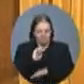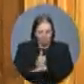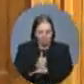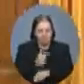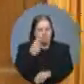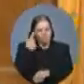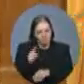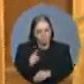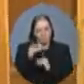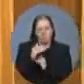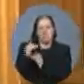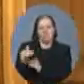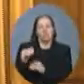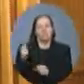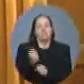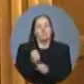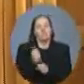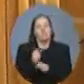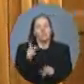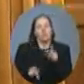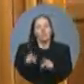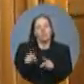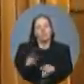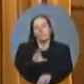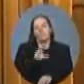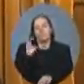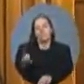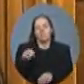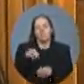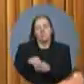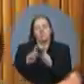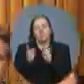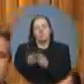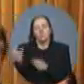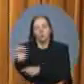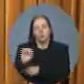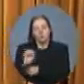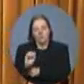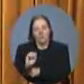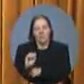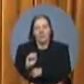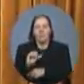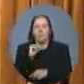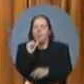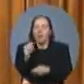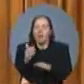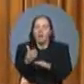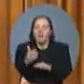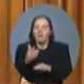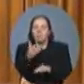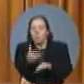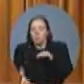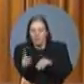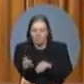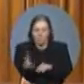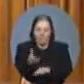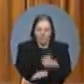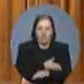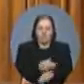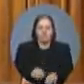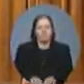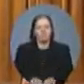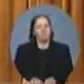too late? Honourable Parliamentary Secretary to the Minister of Industry. It's interesting to hear the honourable member talk about the